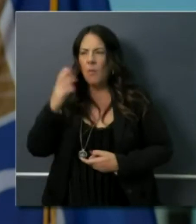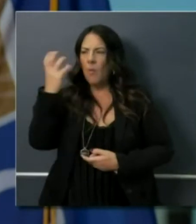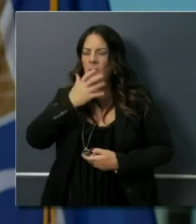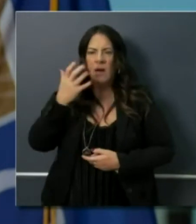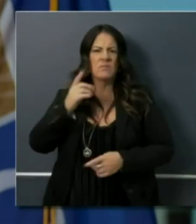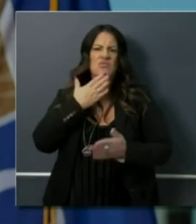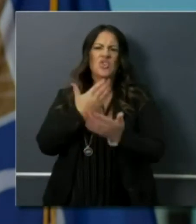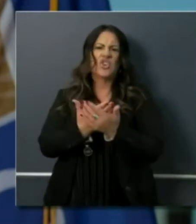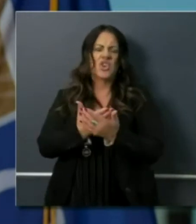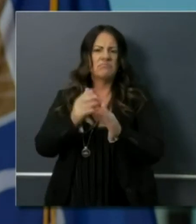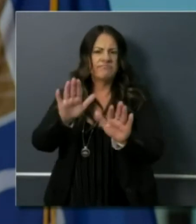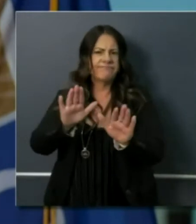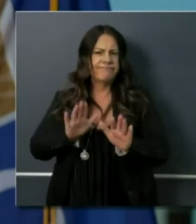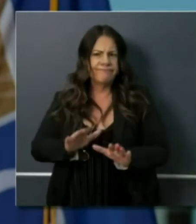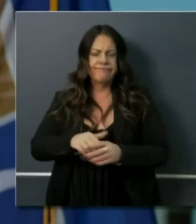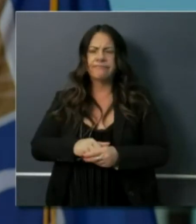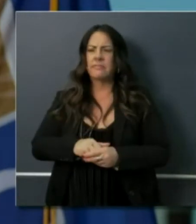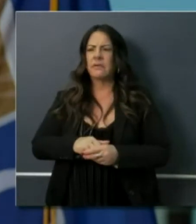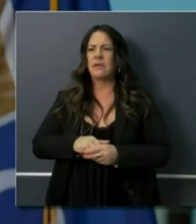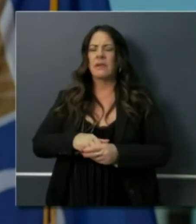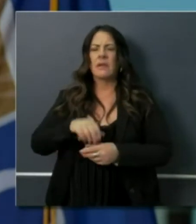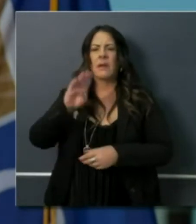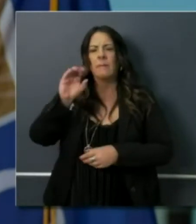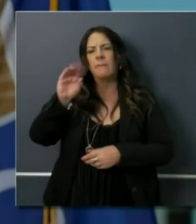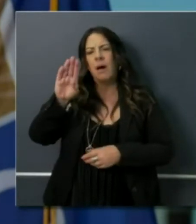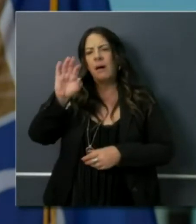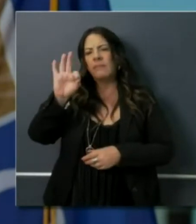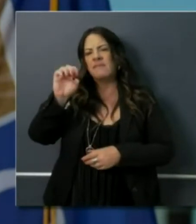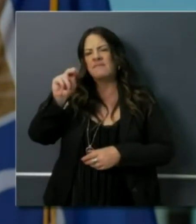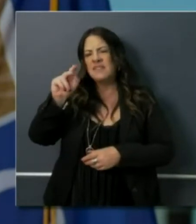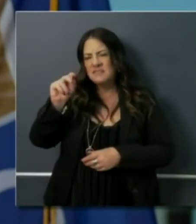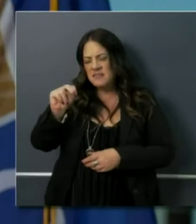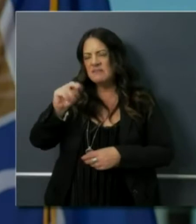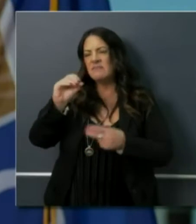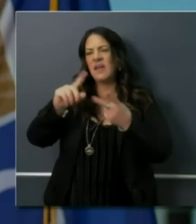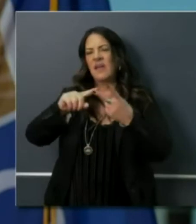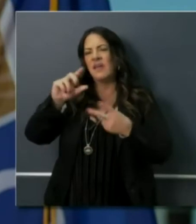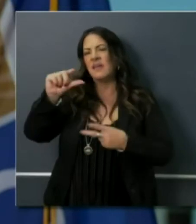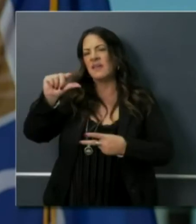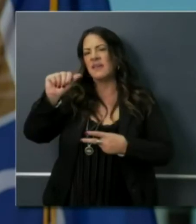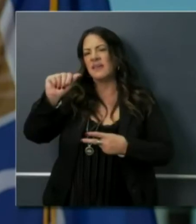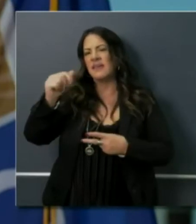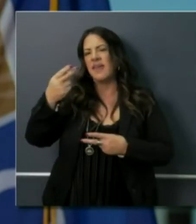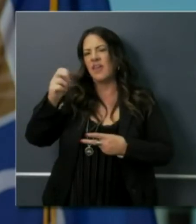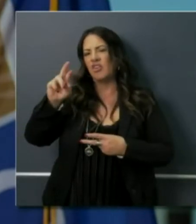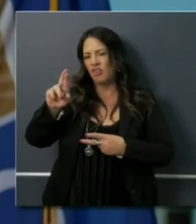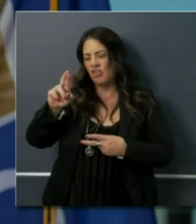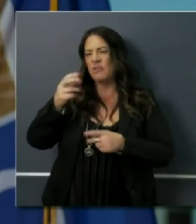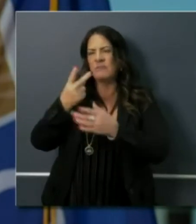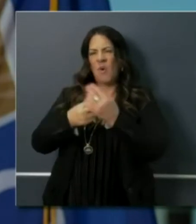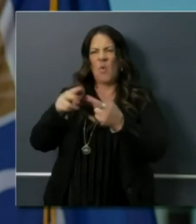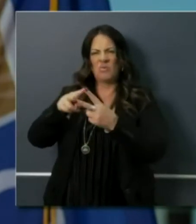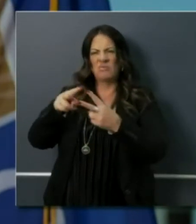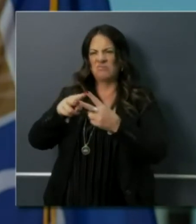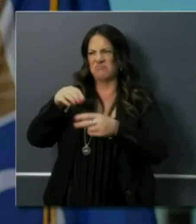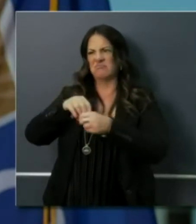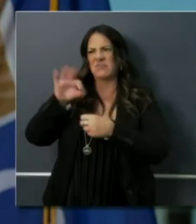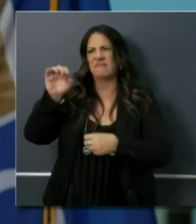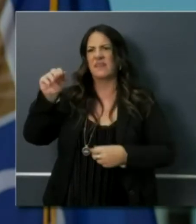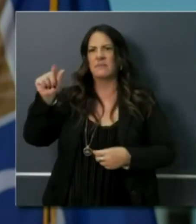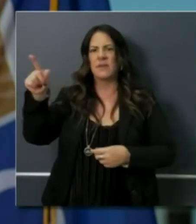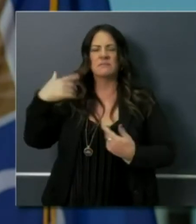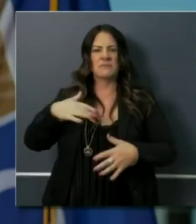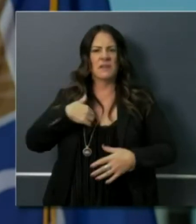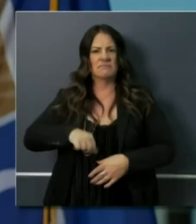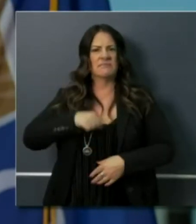of Pete Gaynor and Bob Fenton, his regional director, Gaynor, the acting director of FEMA, first in the nation. And I always am